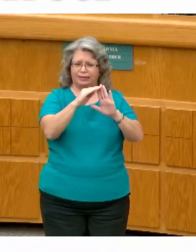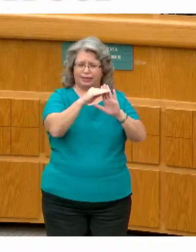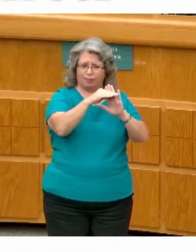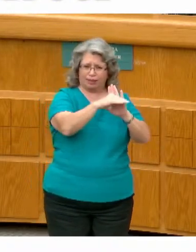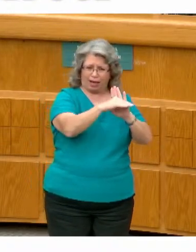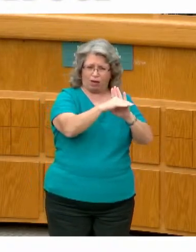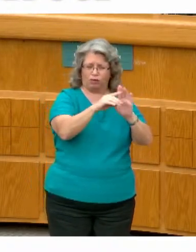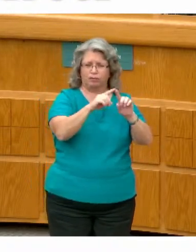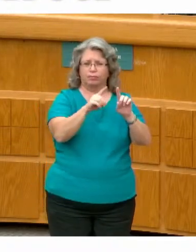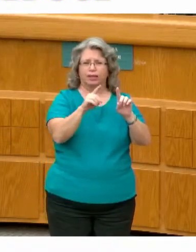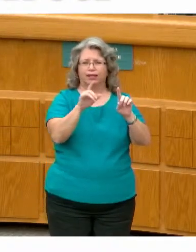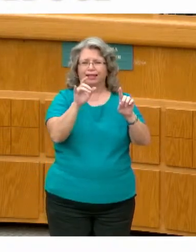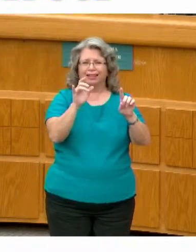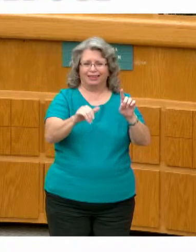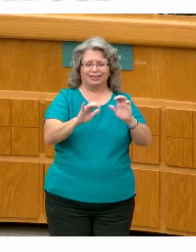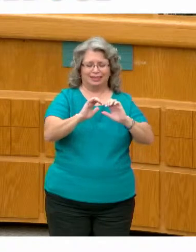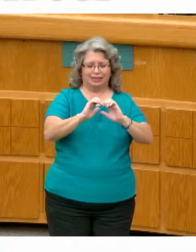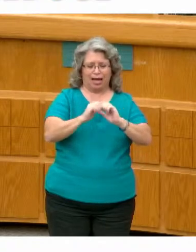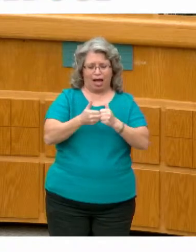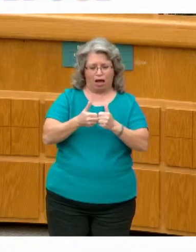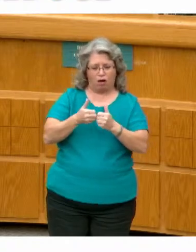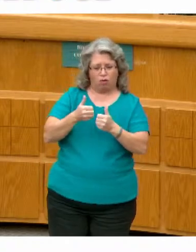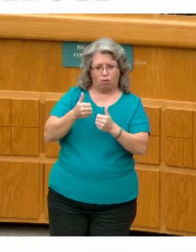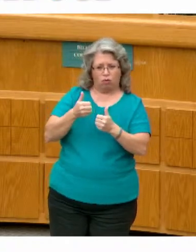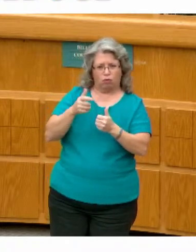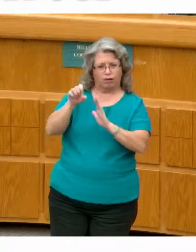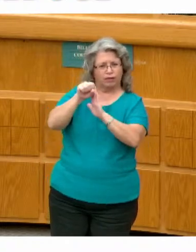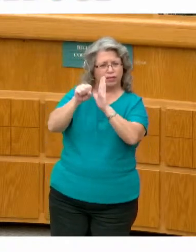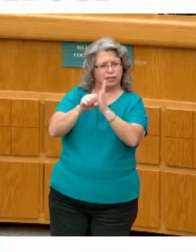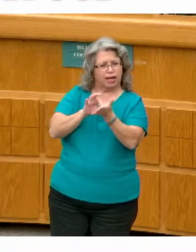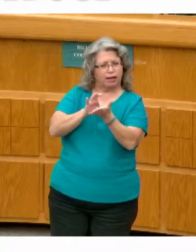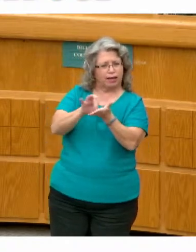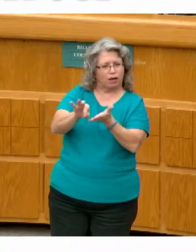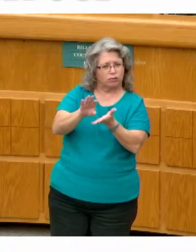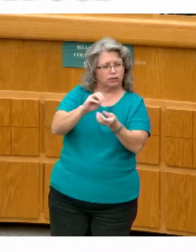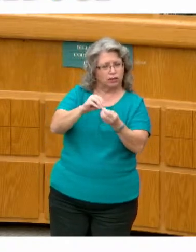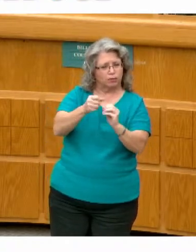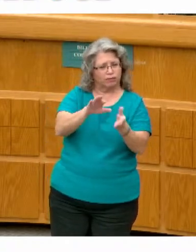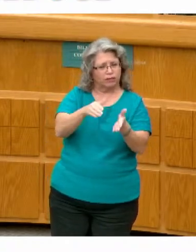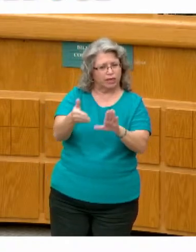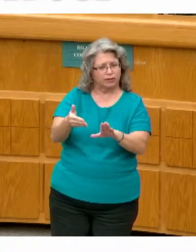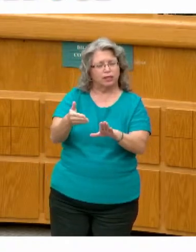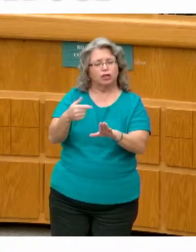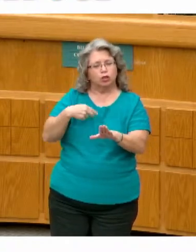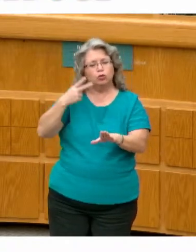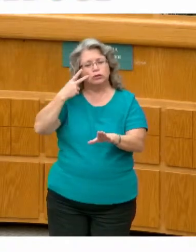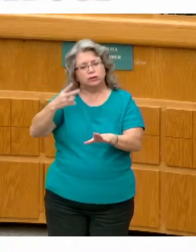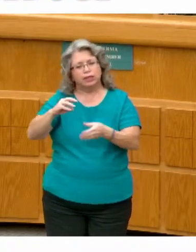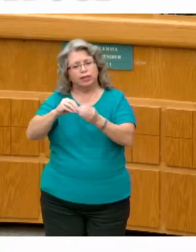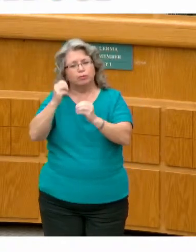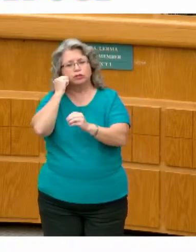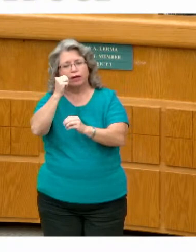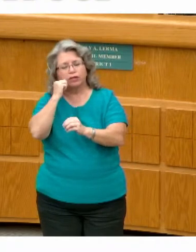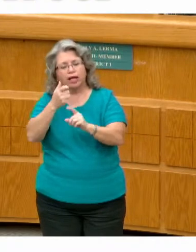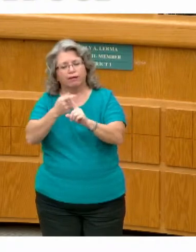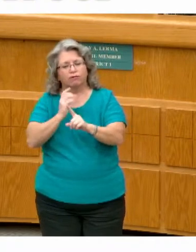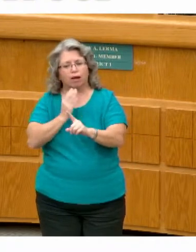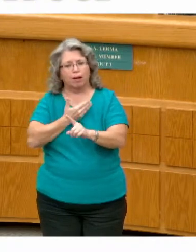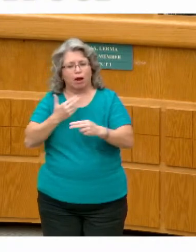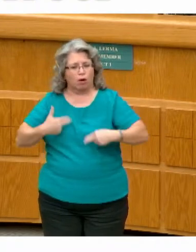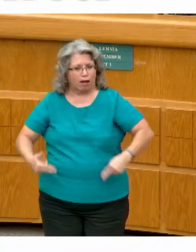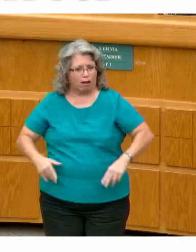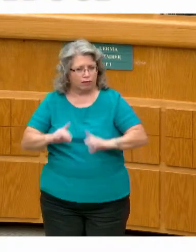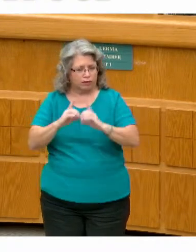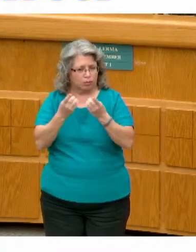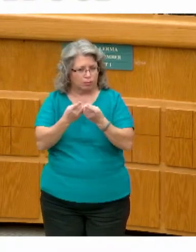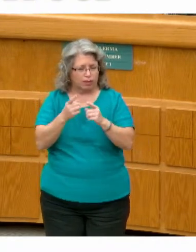nature of the way the fatalities are counted. And you get numbers every day from the public health director, but this graph goes from the